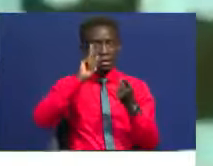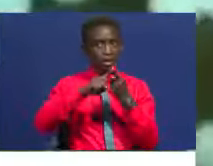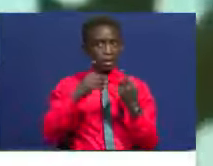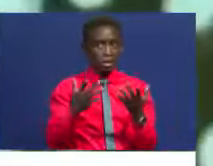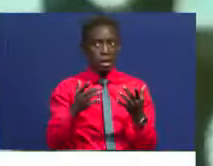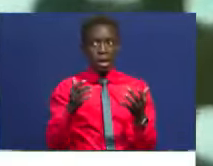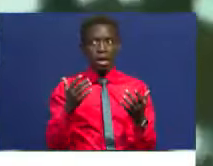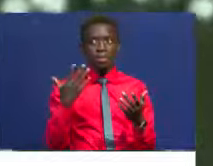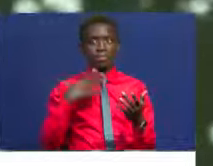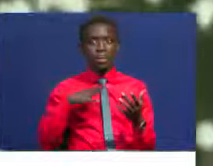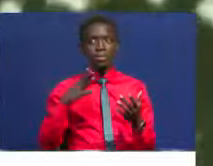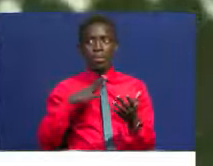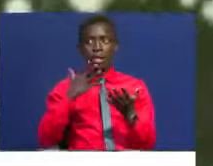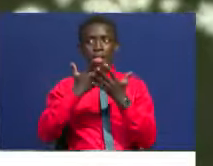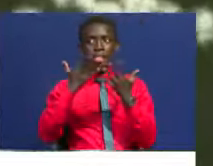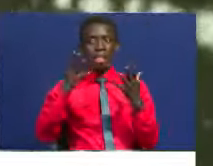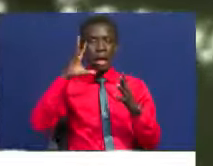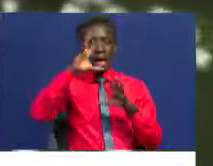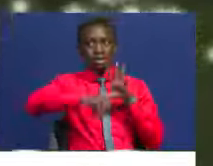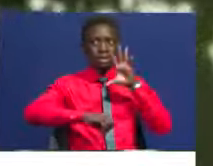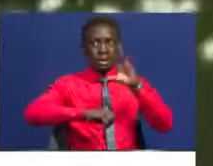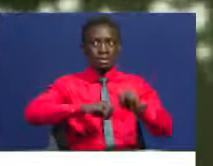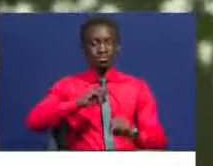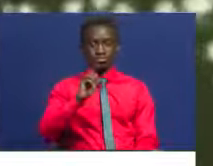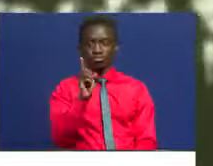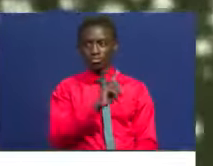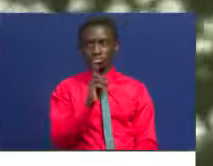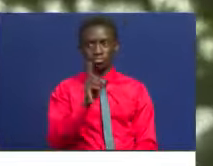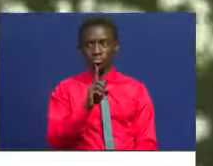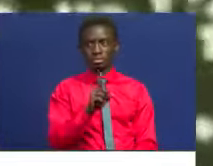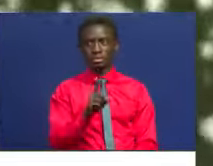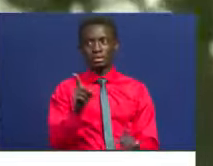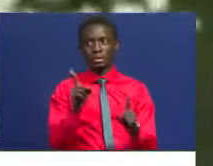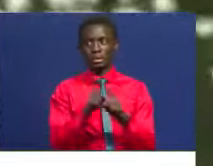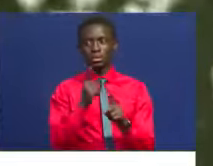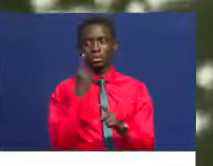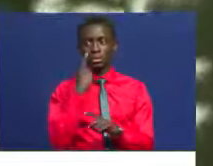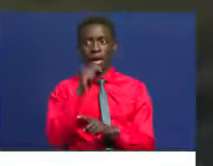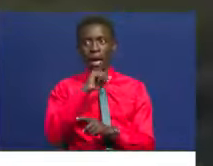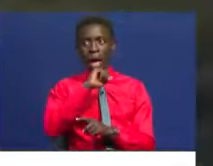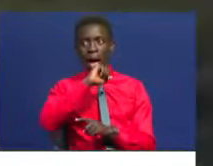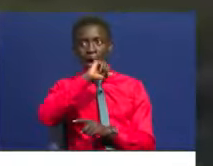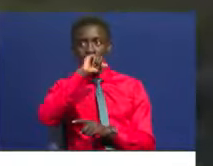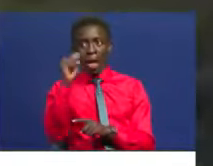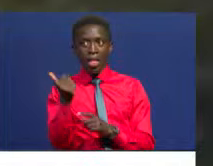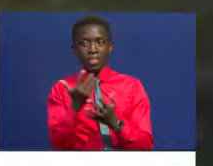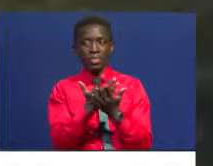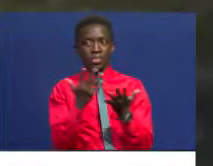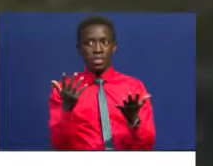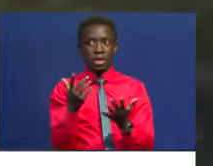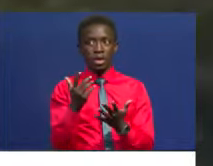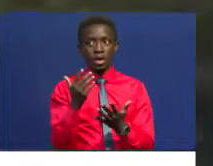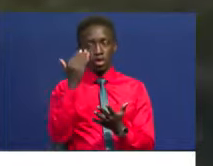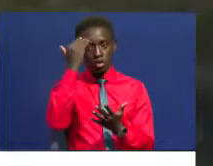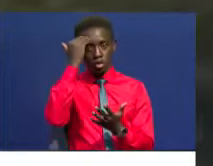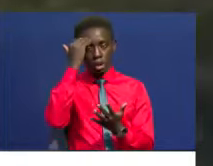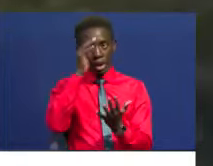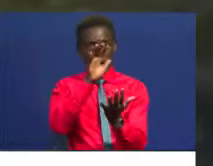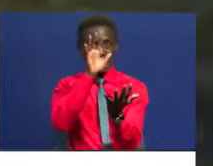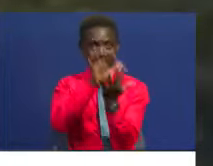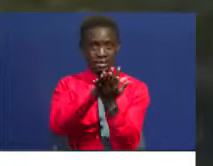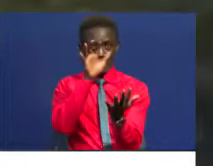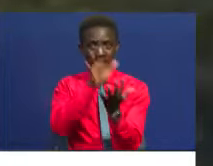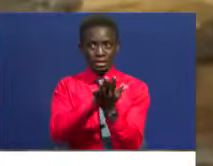predatory attentions of monitor lizards and raptors. Besides the crocodiles, the